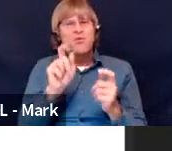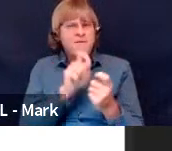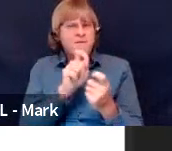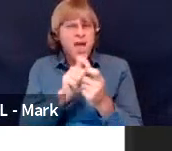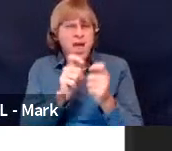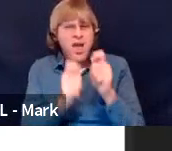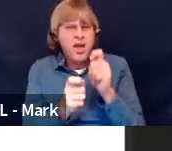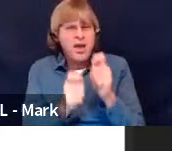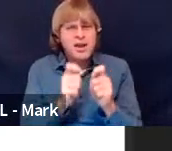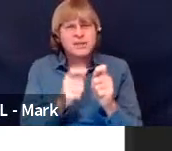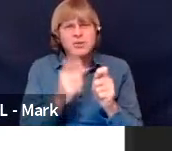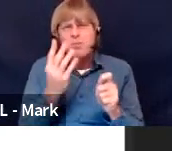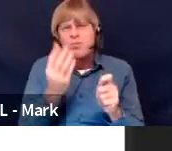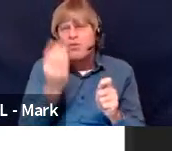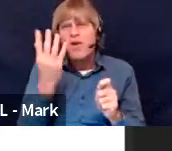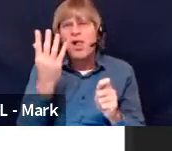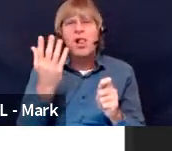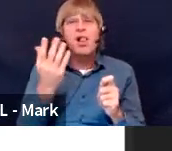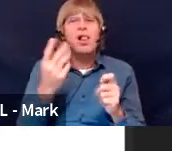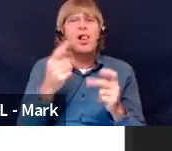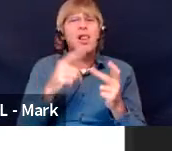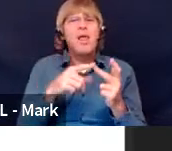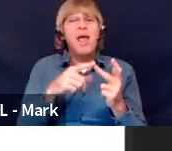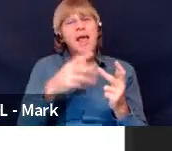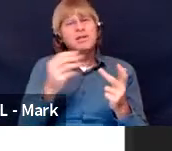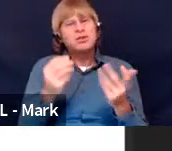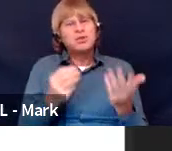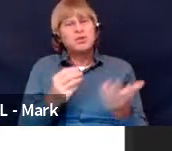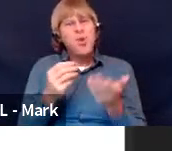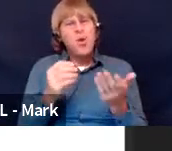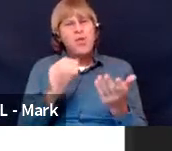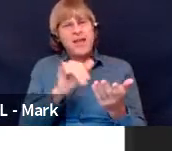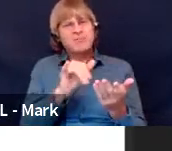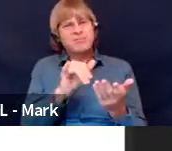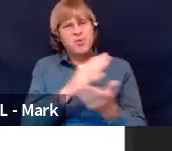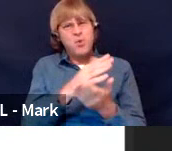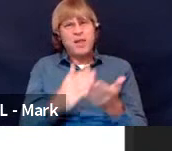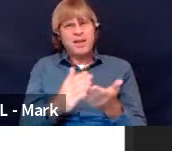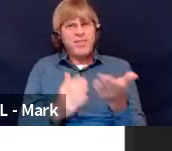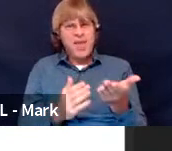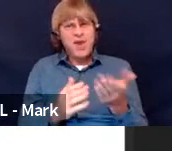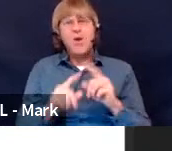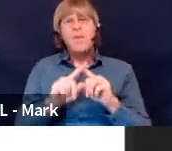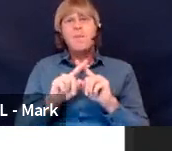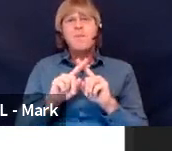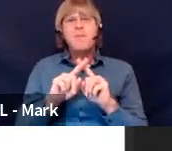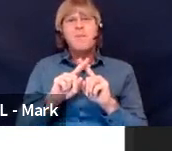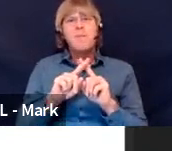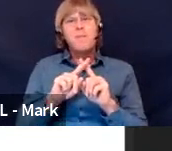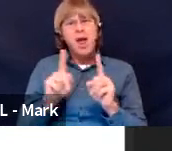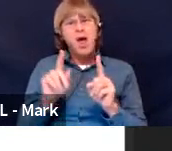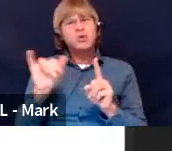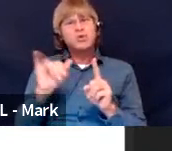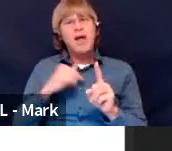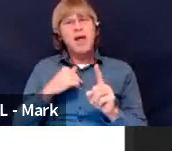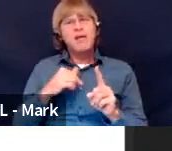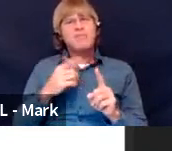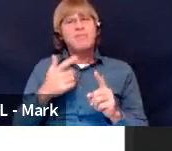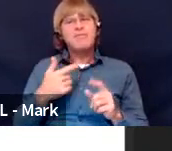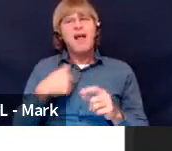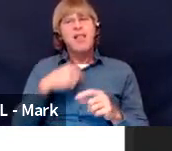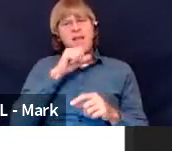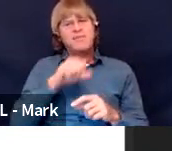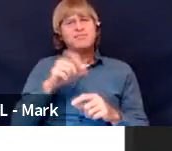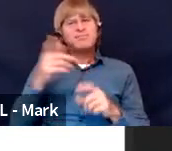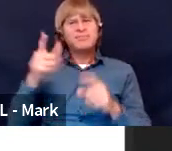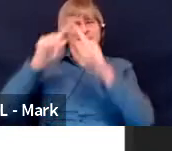refined. It's beautiful, and so there's that quality there as well. But also, I love sign painting. You